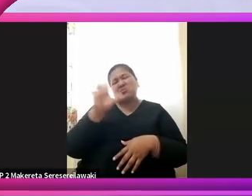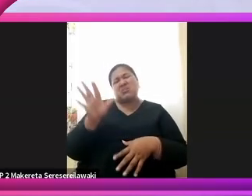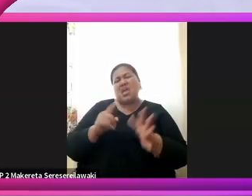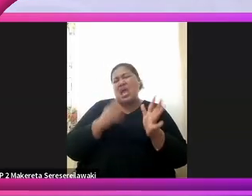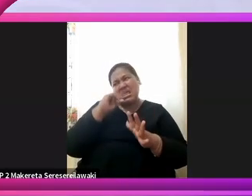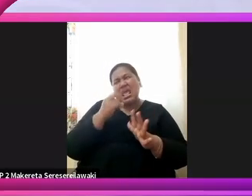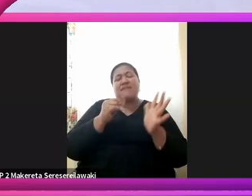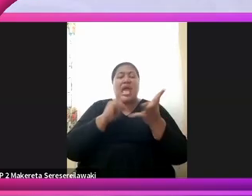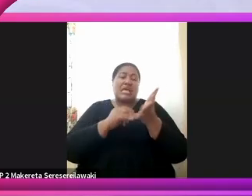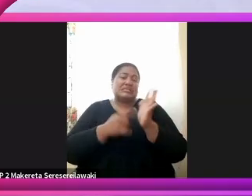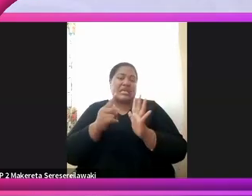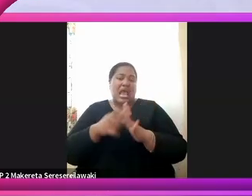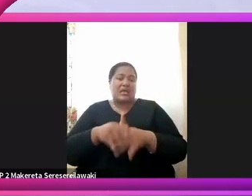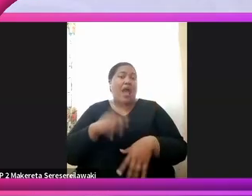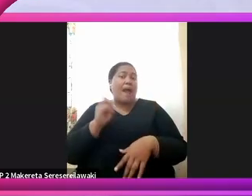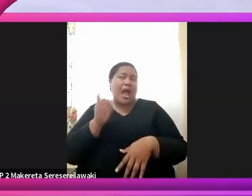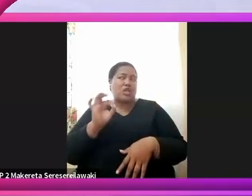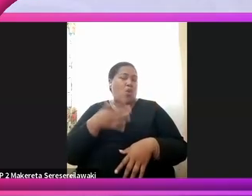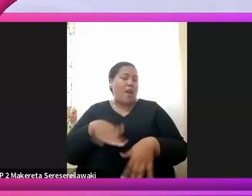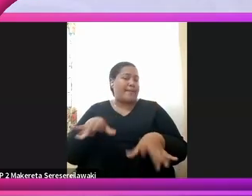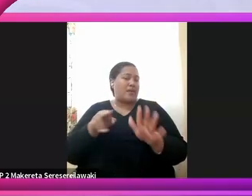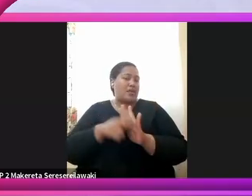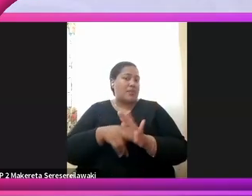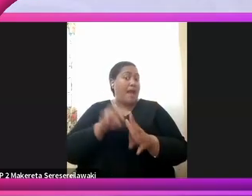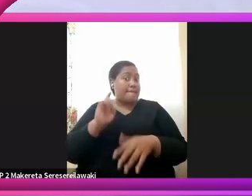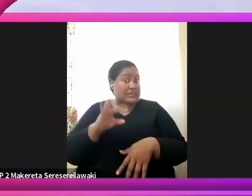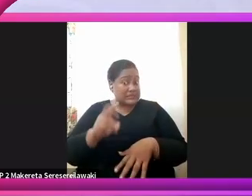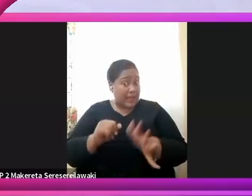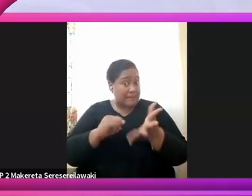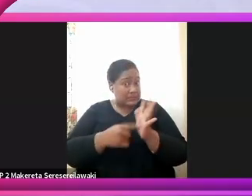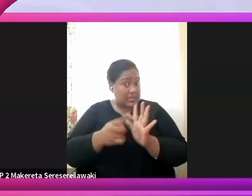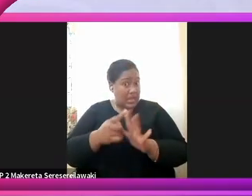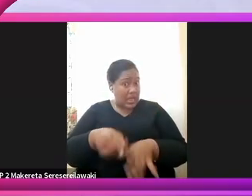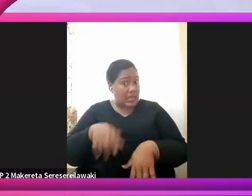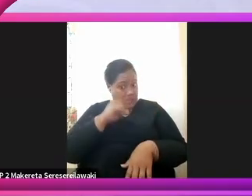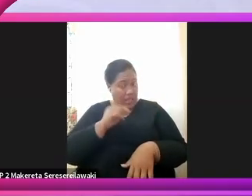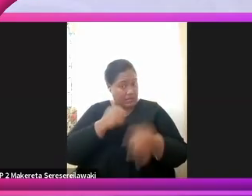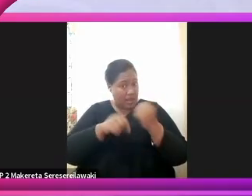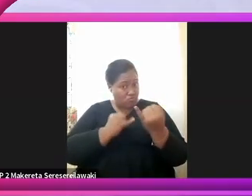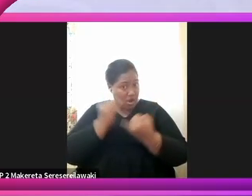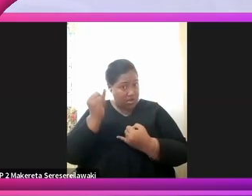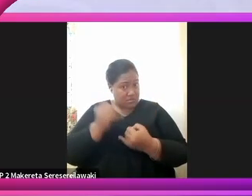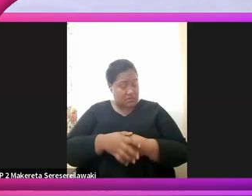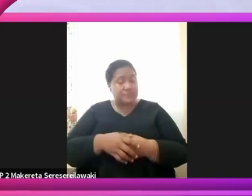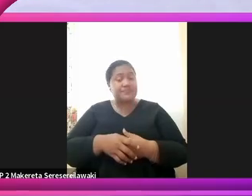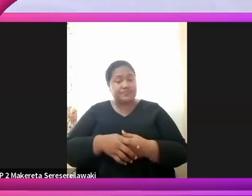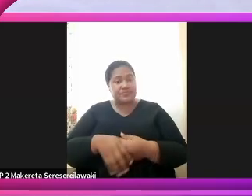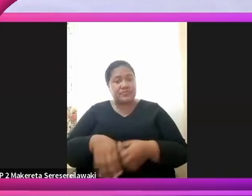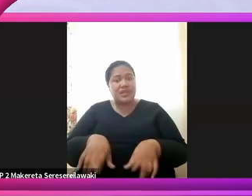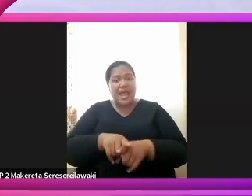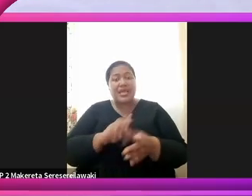I don't have HIV, but some other STI is non-curable and it can lead to severe complication as well. So like herpes